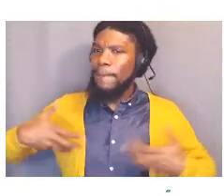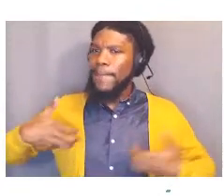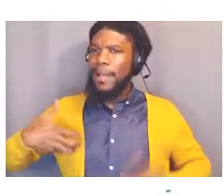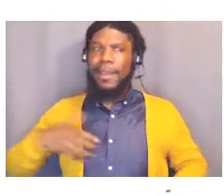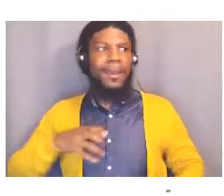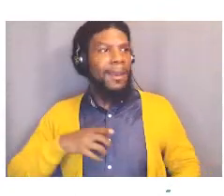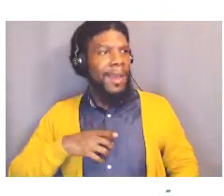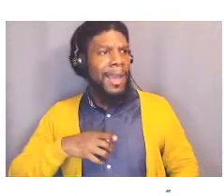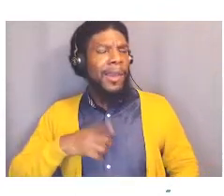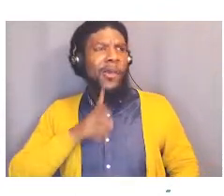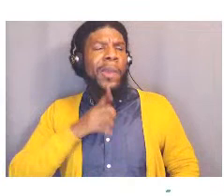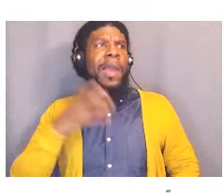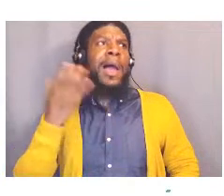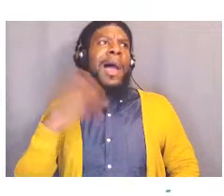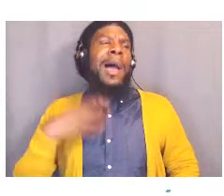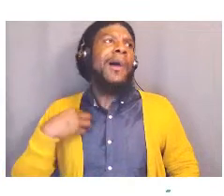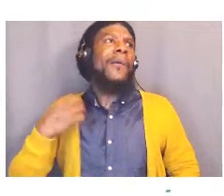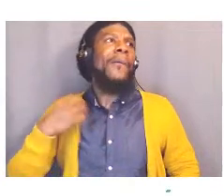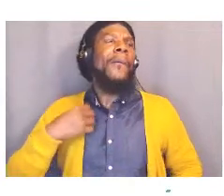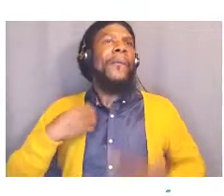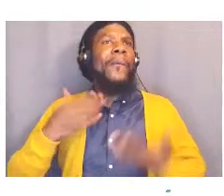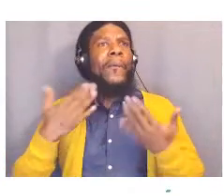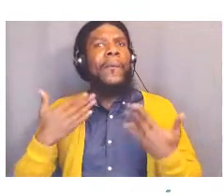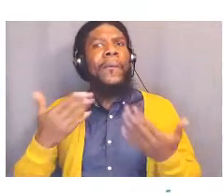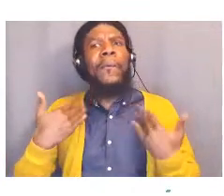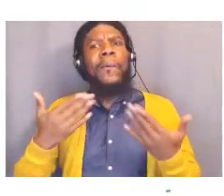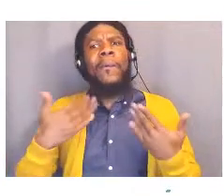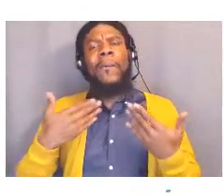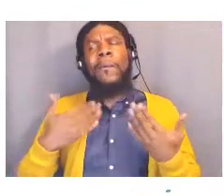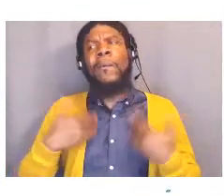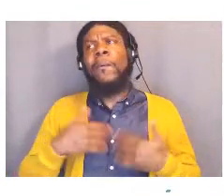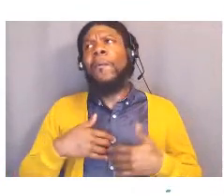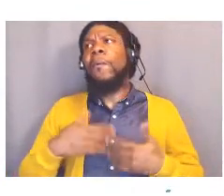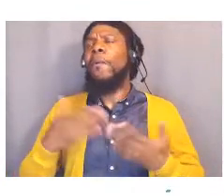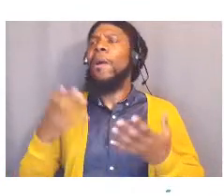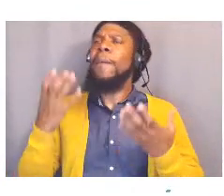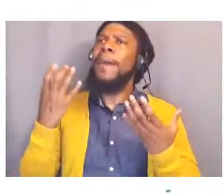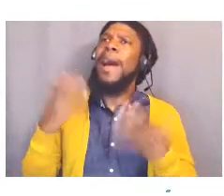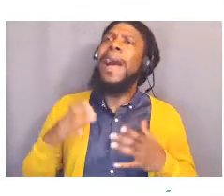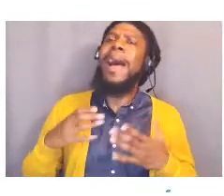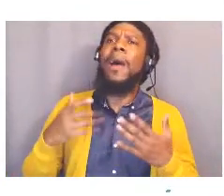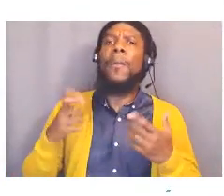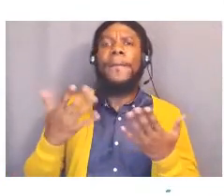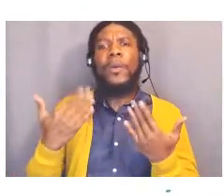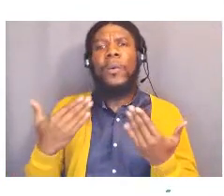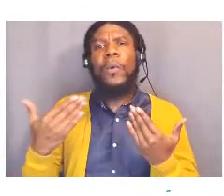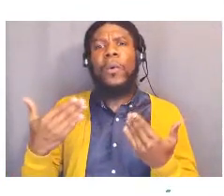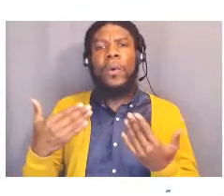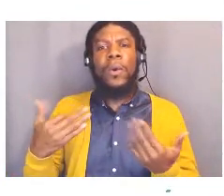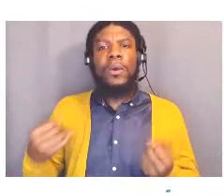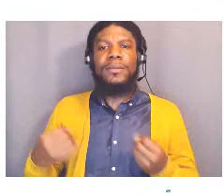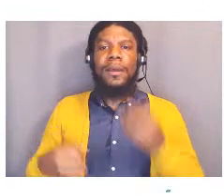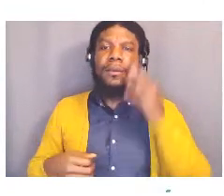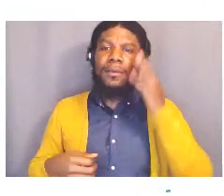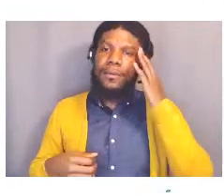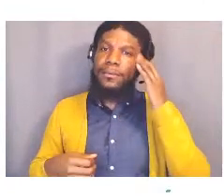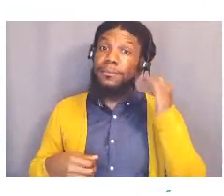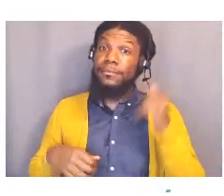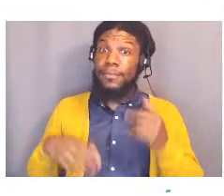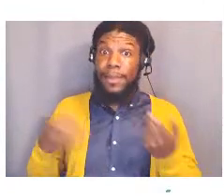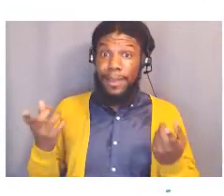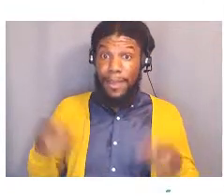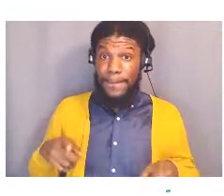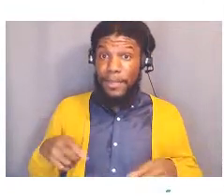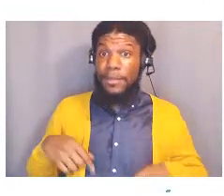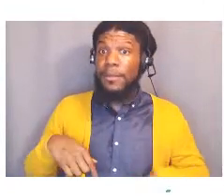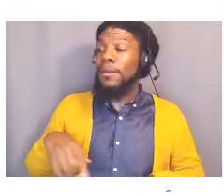just so hot. And that monkey just lays it on and fanning and carrying on. That's all that buzzard wanted to see. So